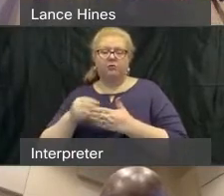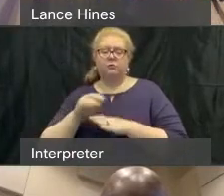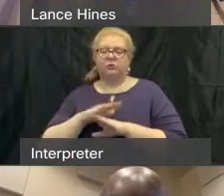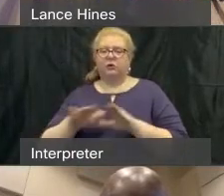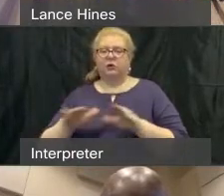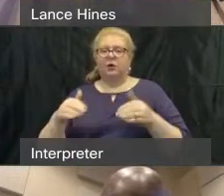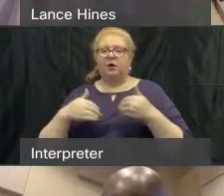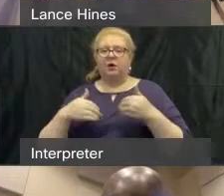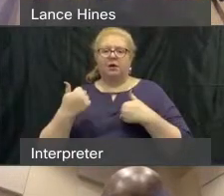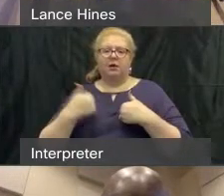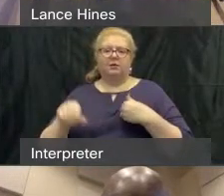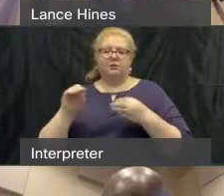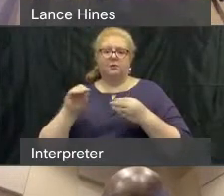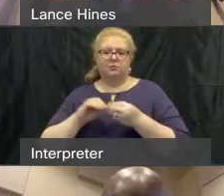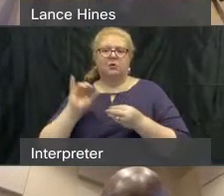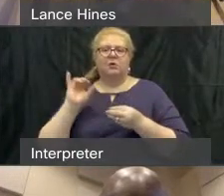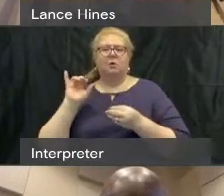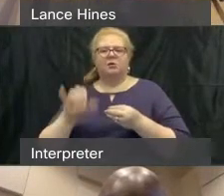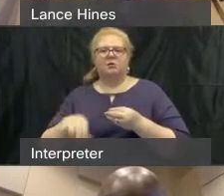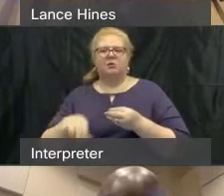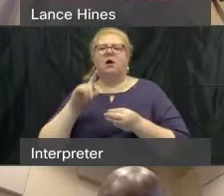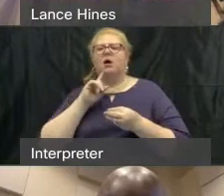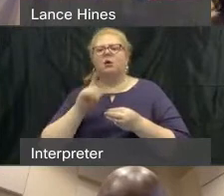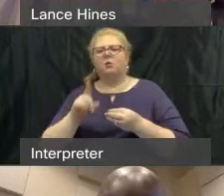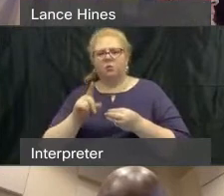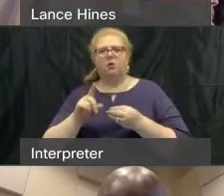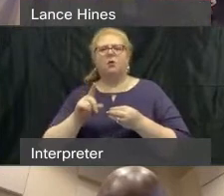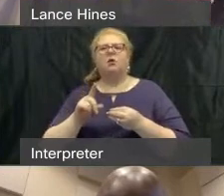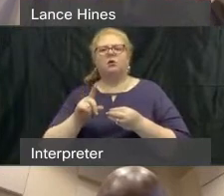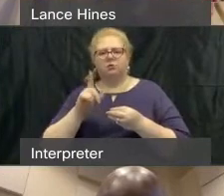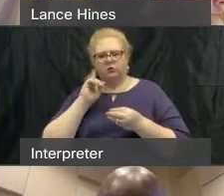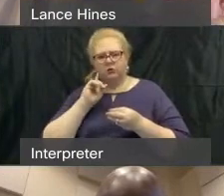was the ultimate form of targeted financing.